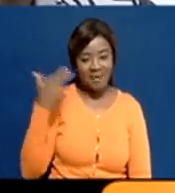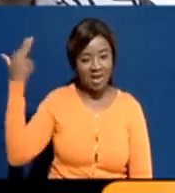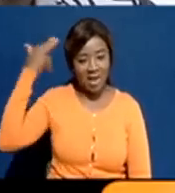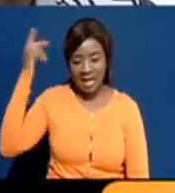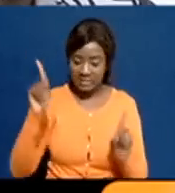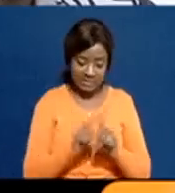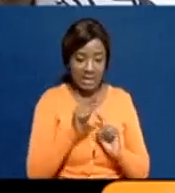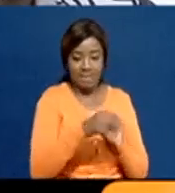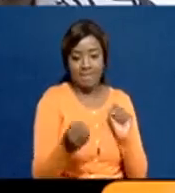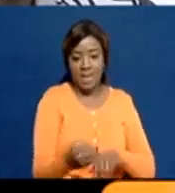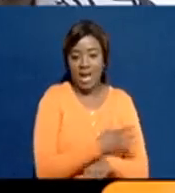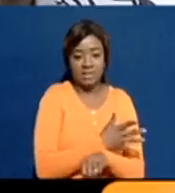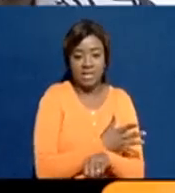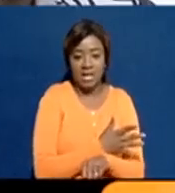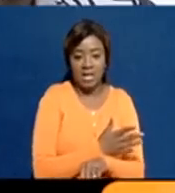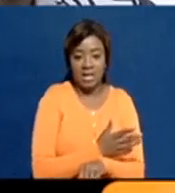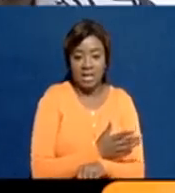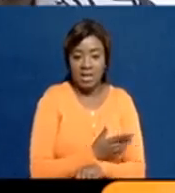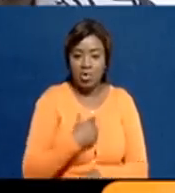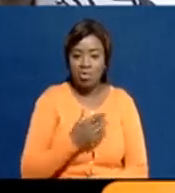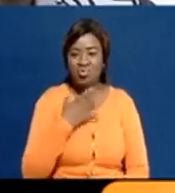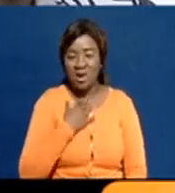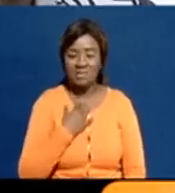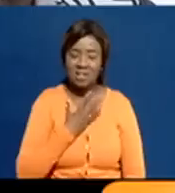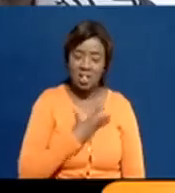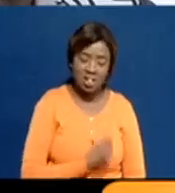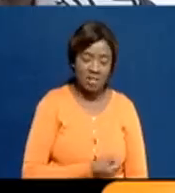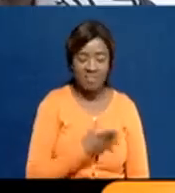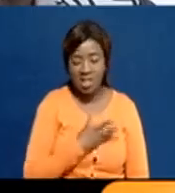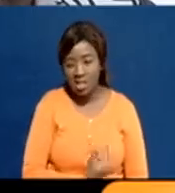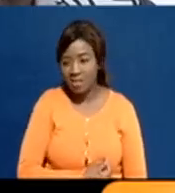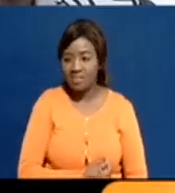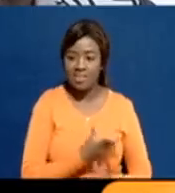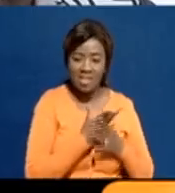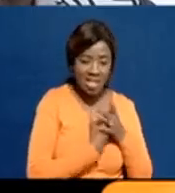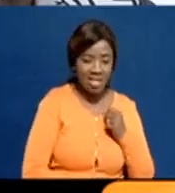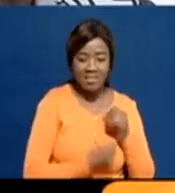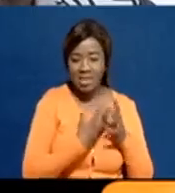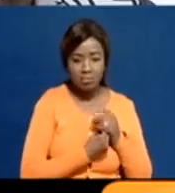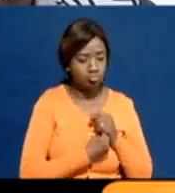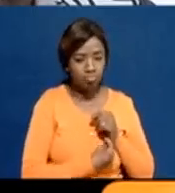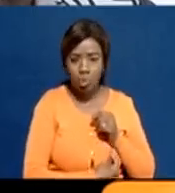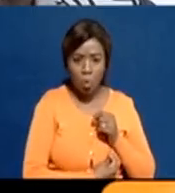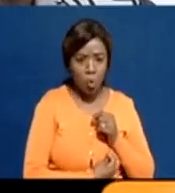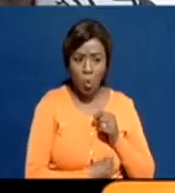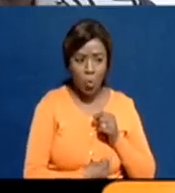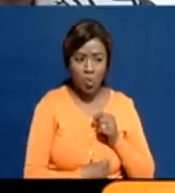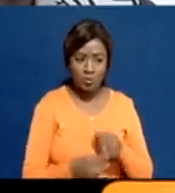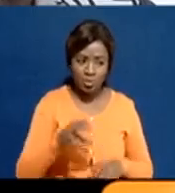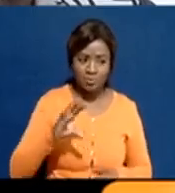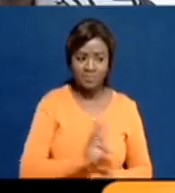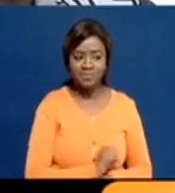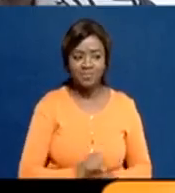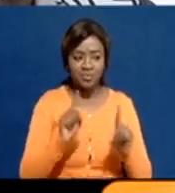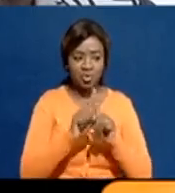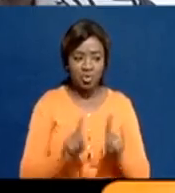it to rule your everyday things, that you don't want to be, you know, to be a victim. Because one of